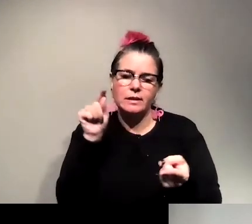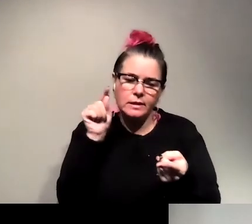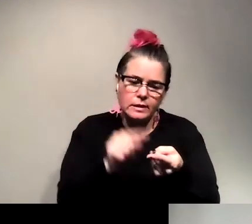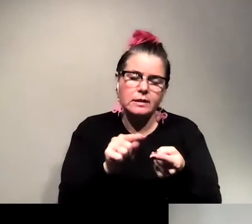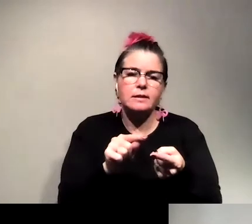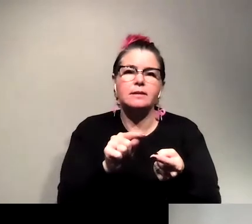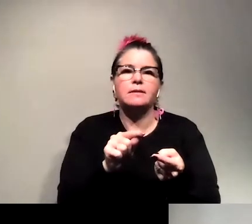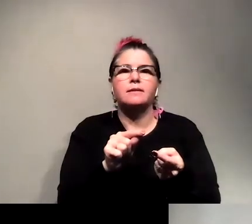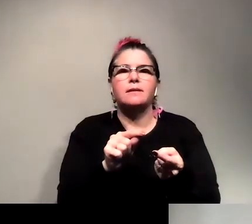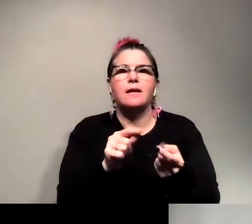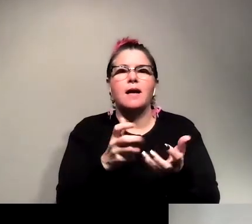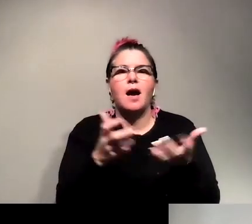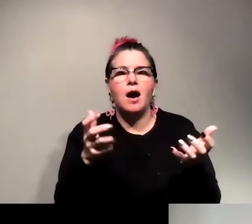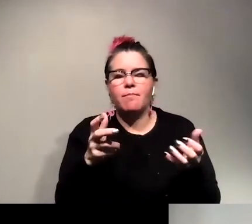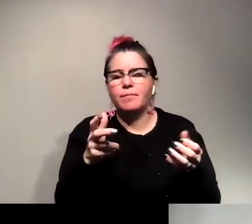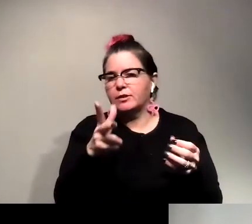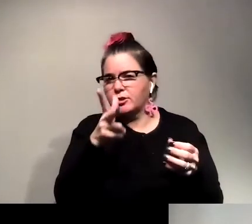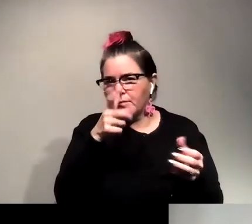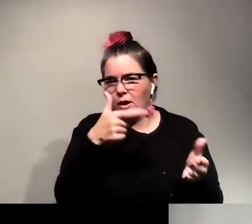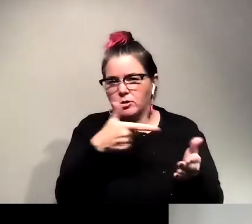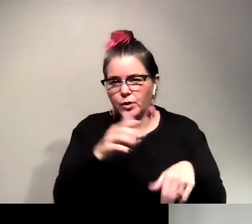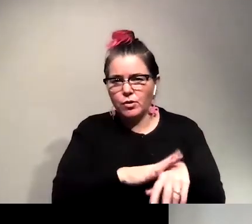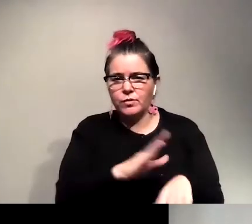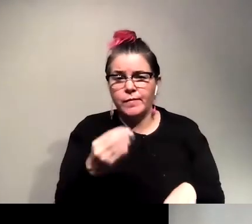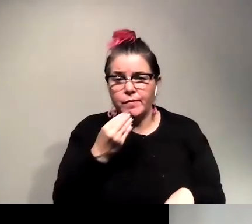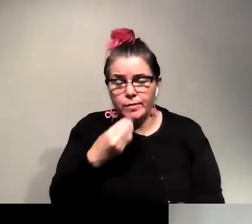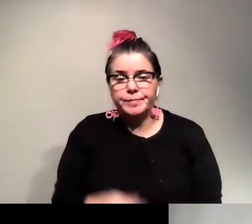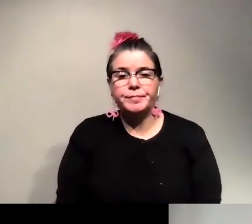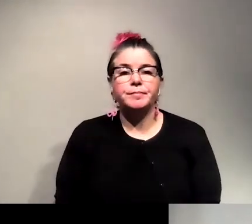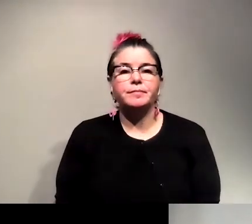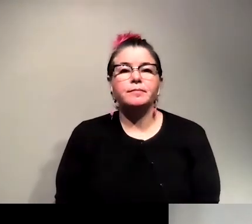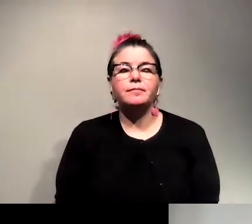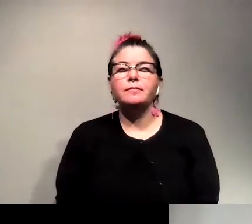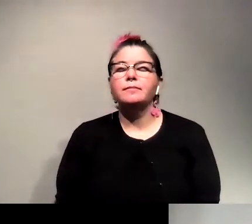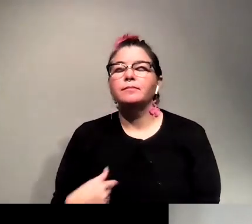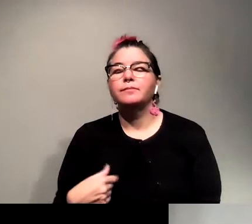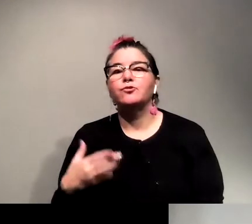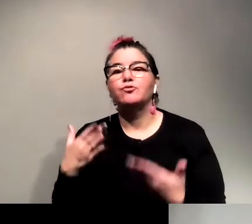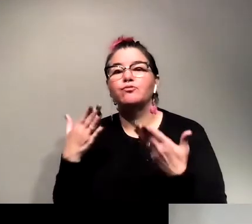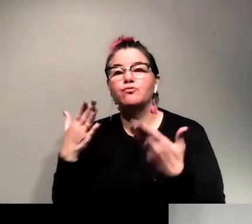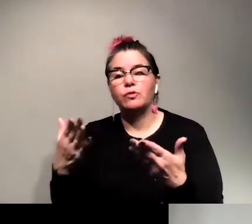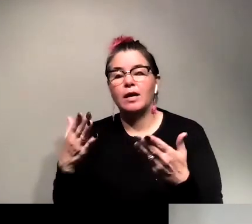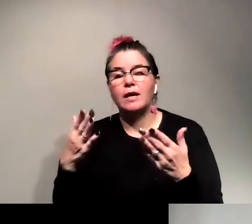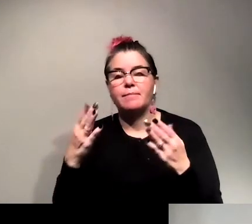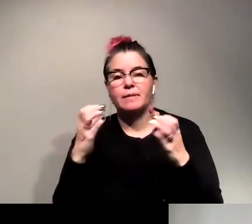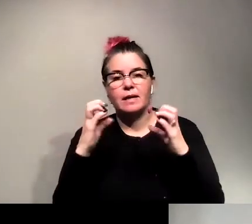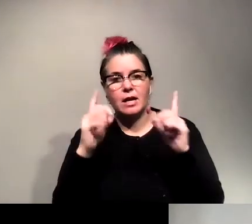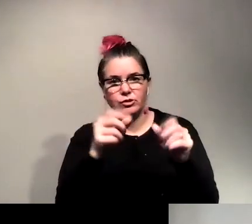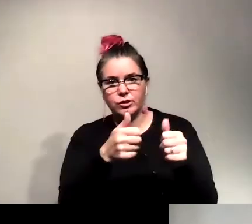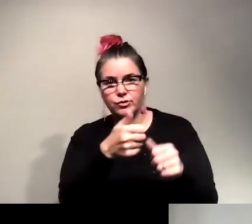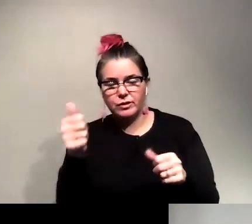of pesticides that are going onto your food. I highly recommend educating yourself, reading. I